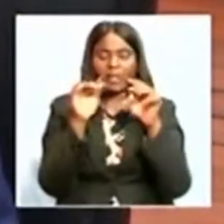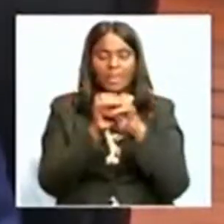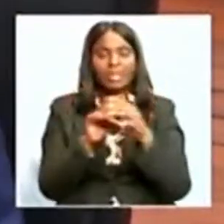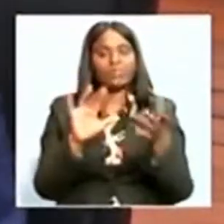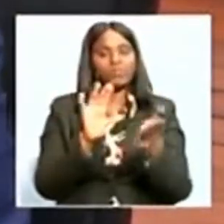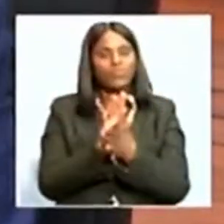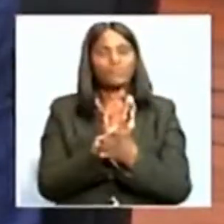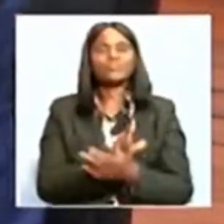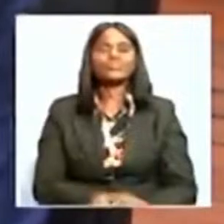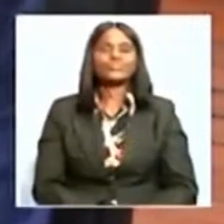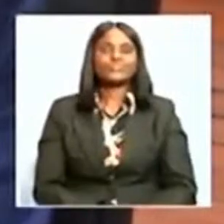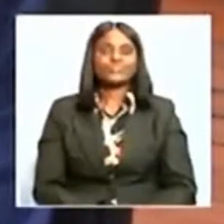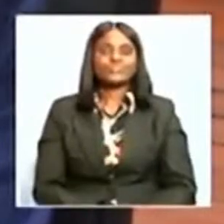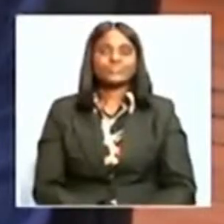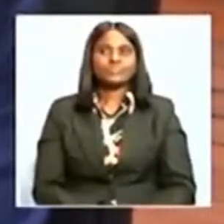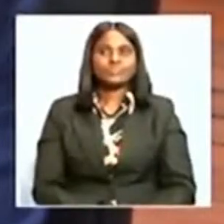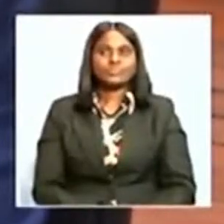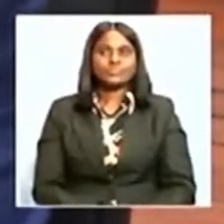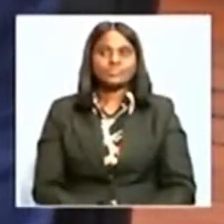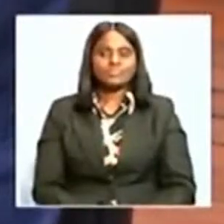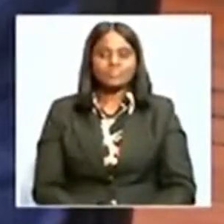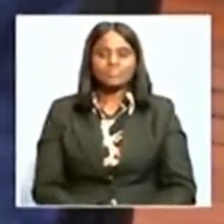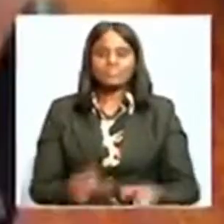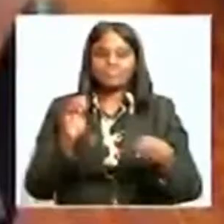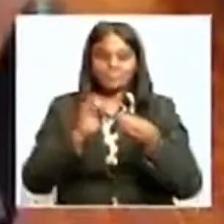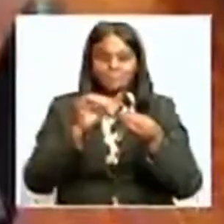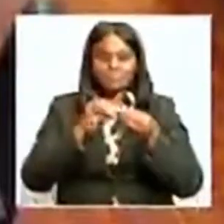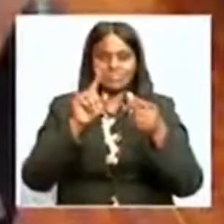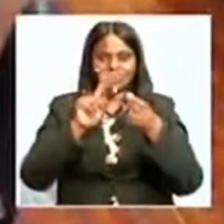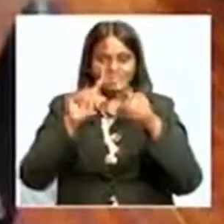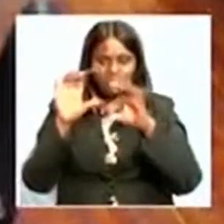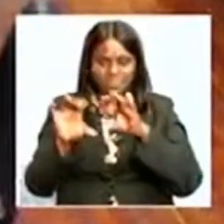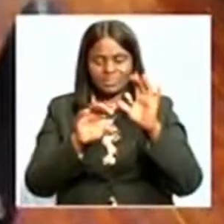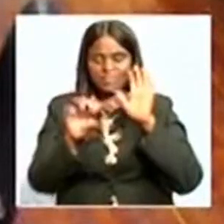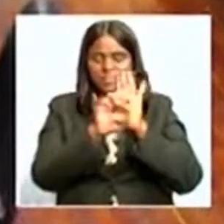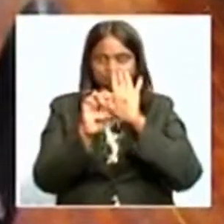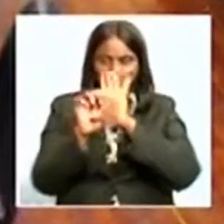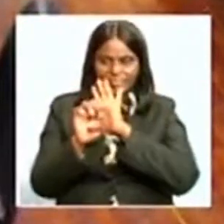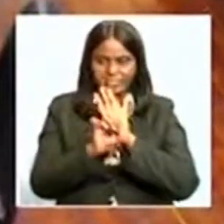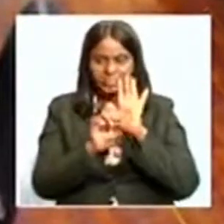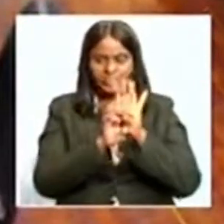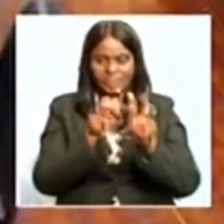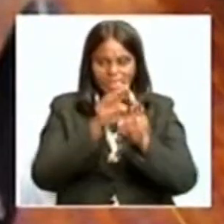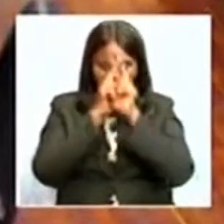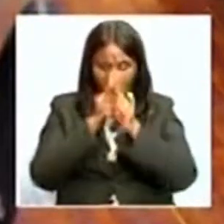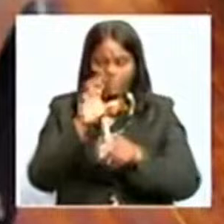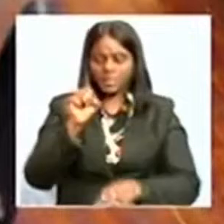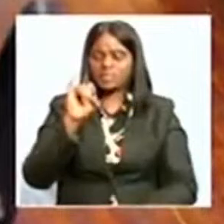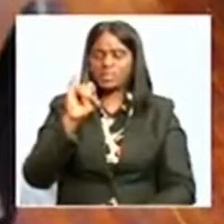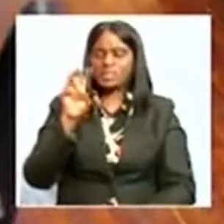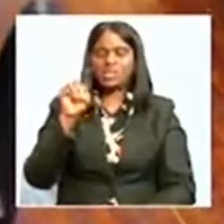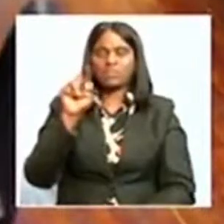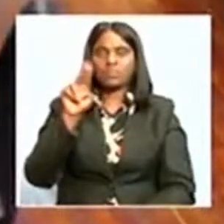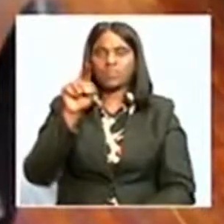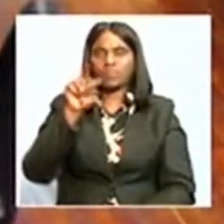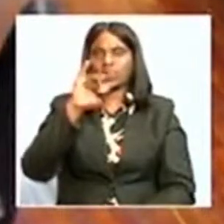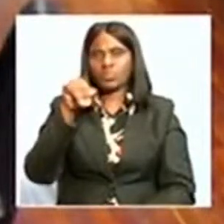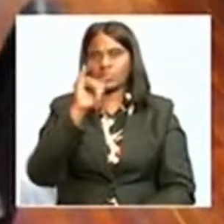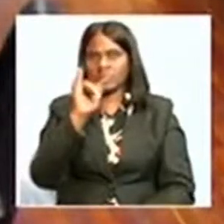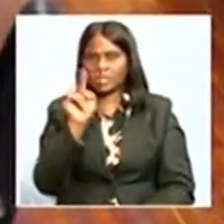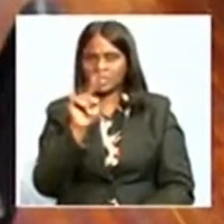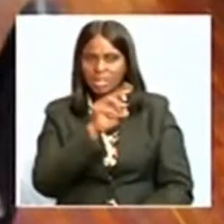totality. Yeah, so it's more to do with issues, or maybe the examples, isn't it, Honorable Simosh? Like, so that